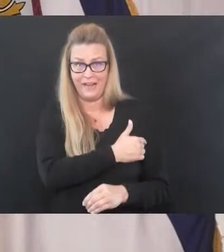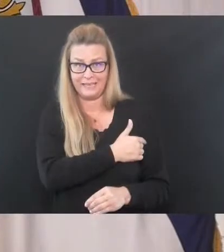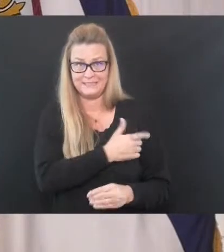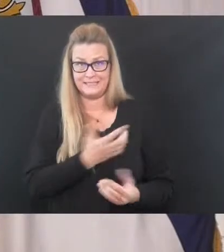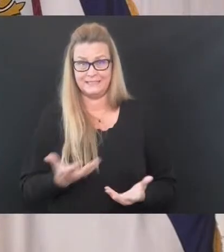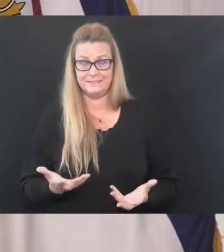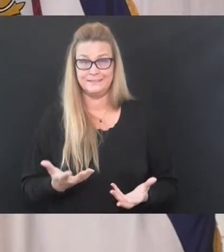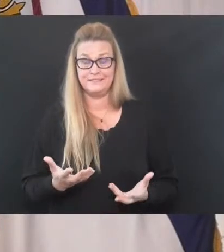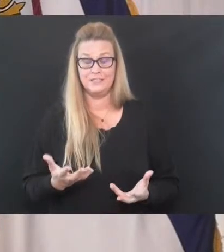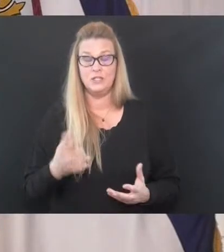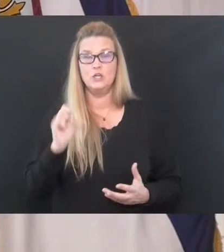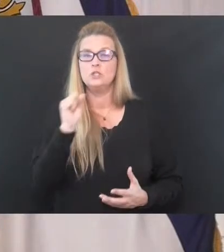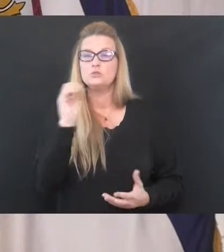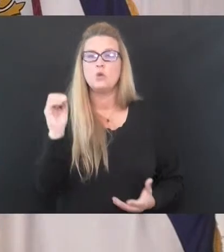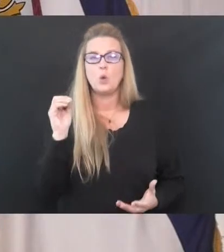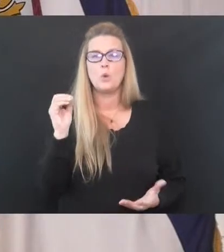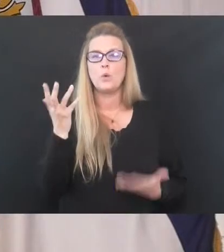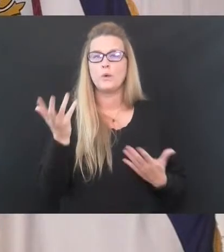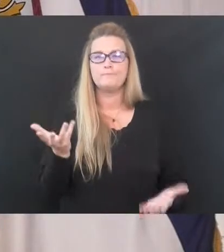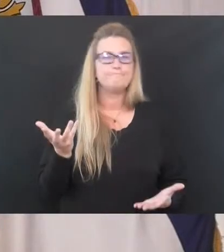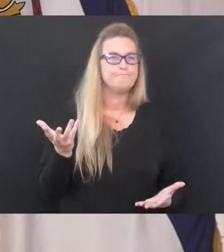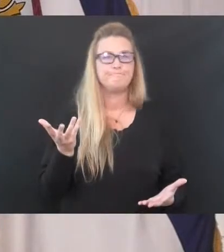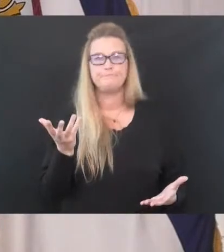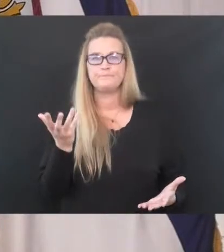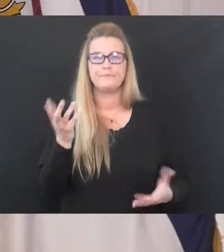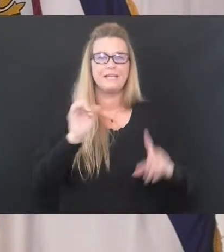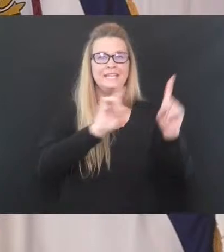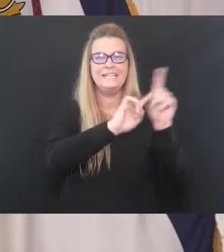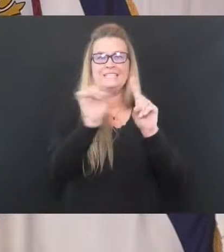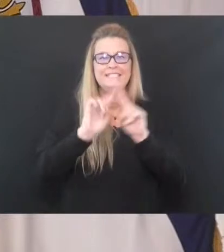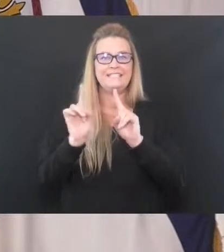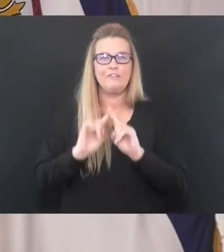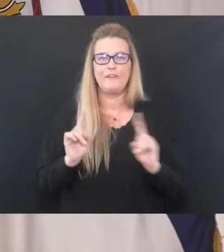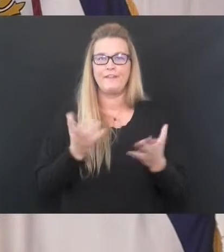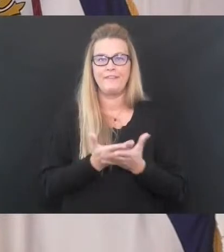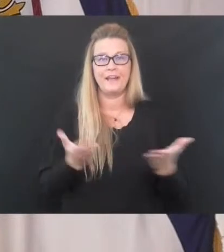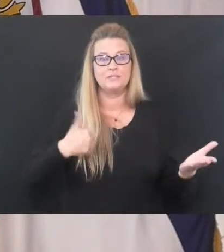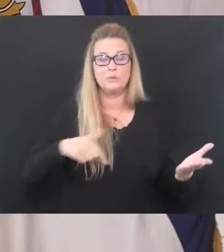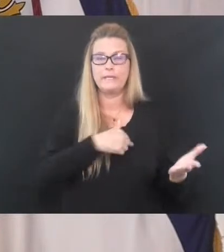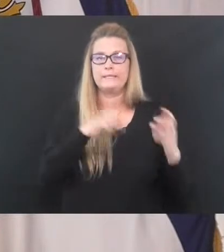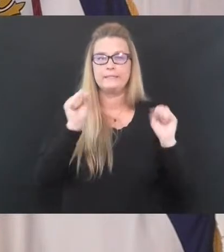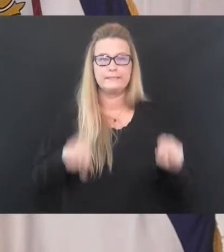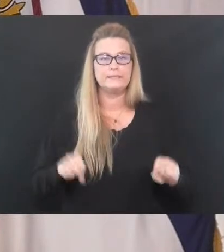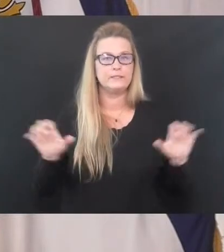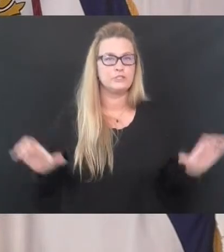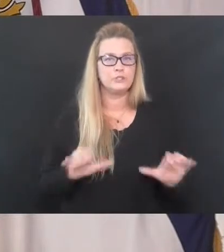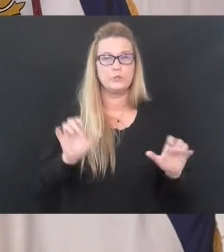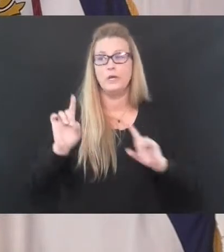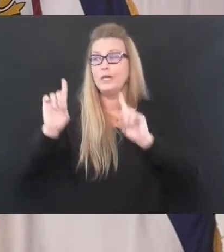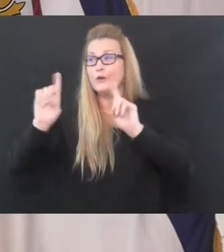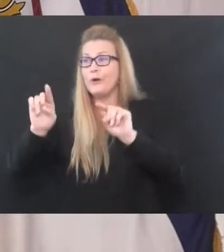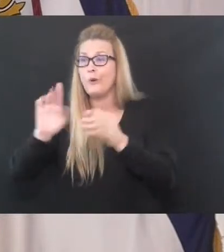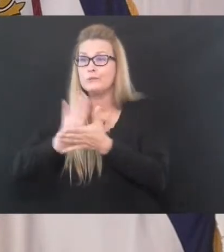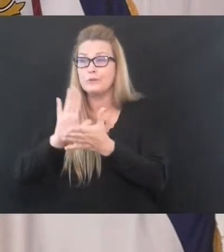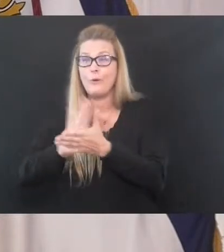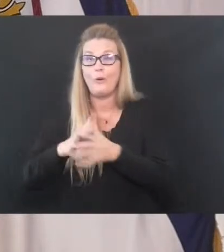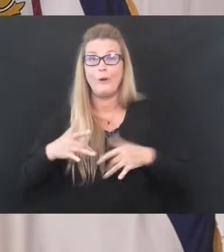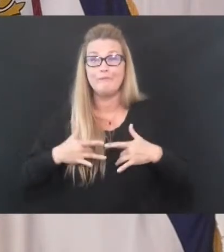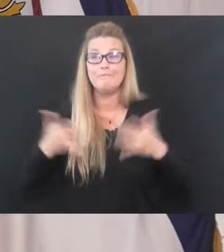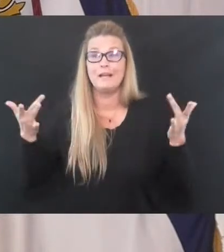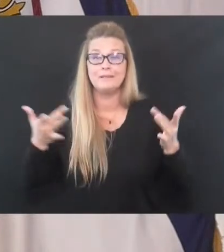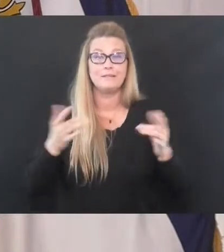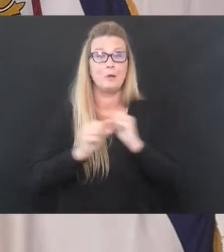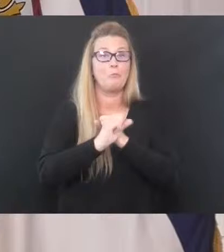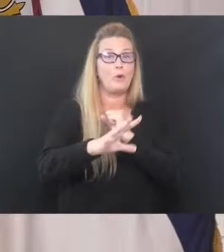So, there's all kinds of different giz-whizzes that you can do, and you can go to the schools, you can do this, you can